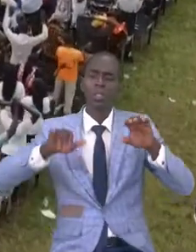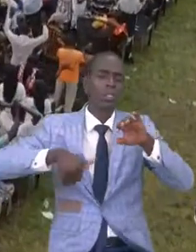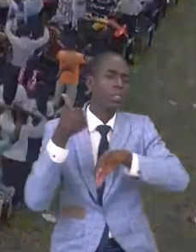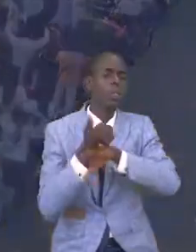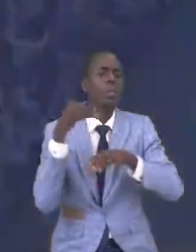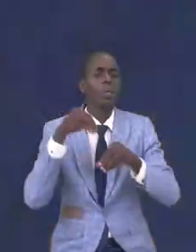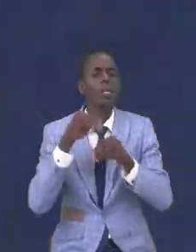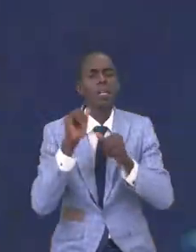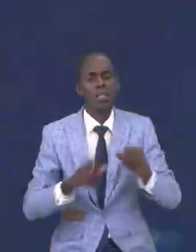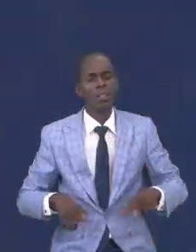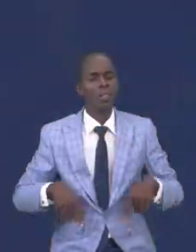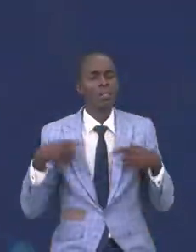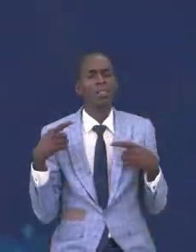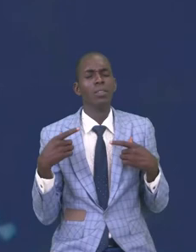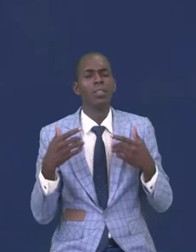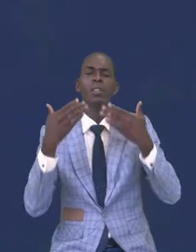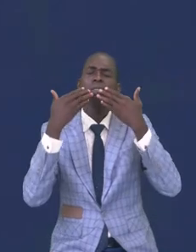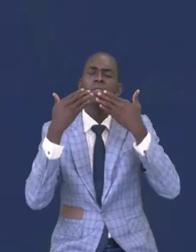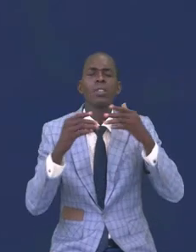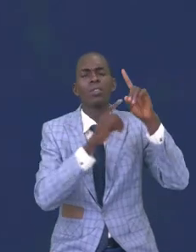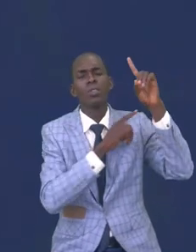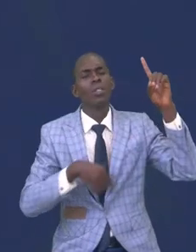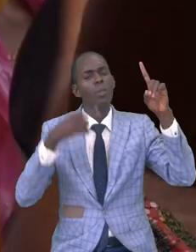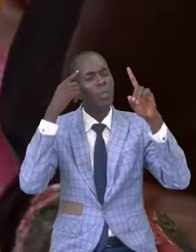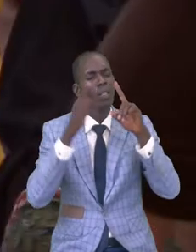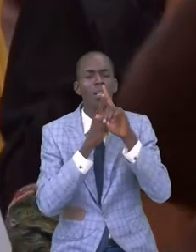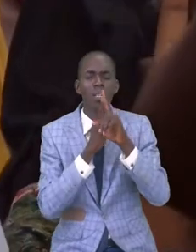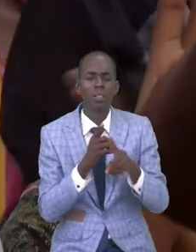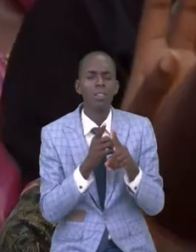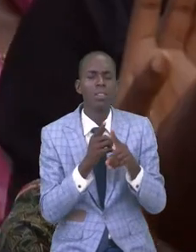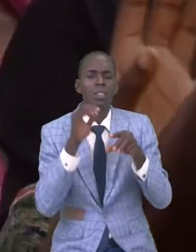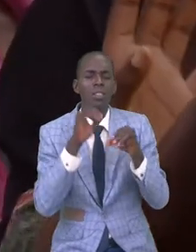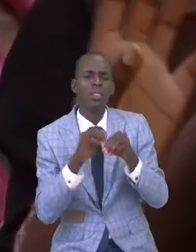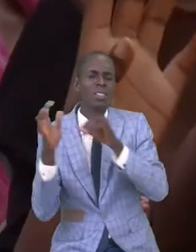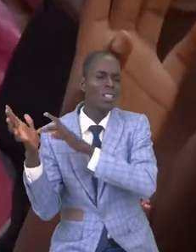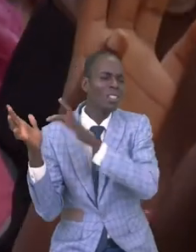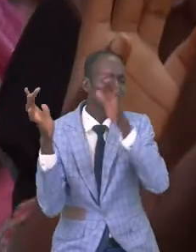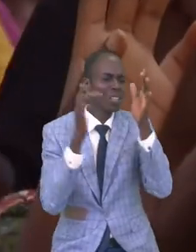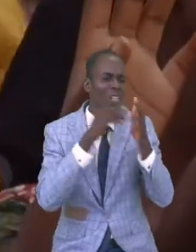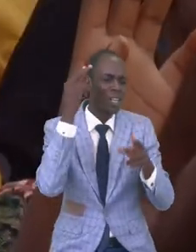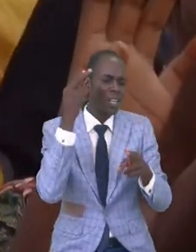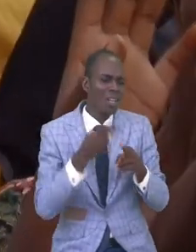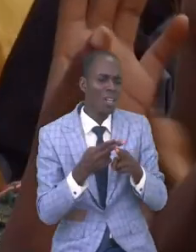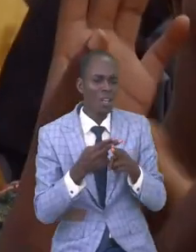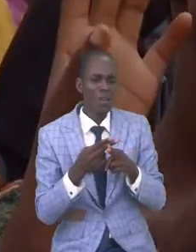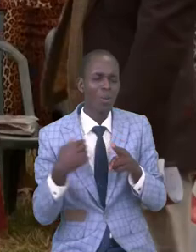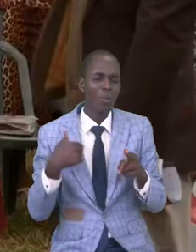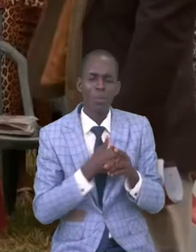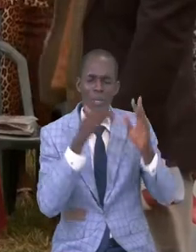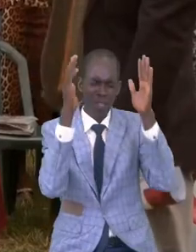every life. Thank you, Lord, for the answer. In Jesus' name.